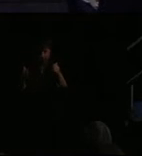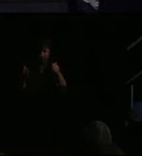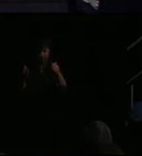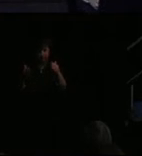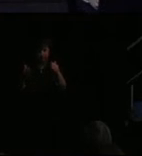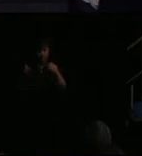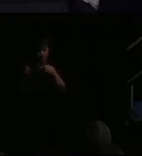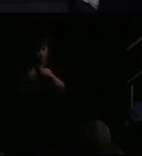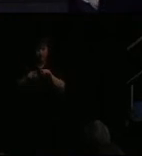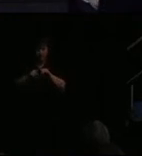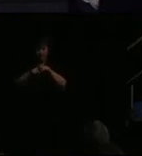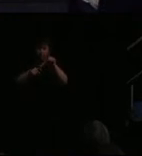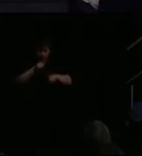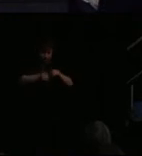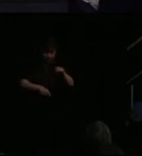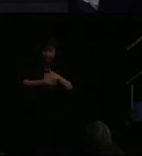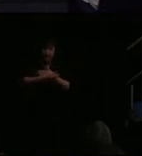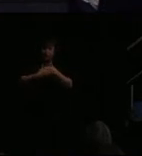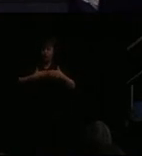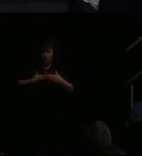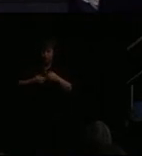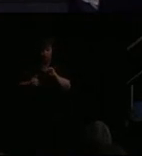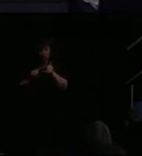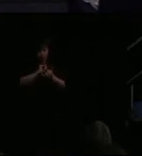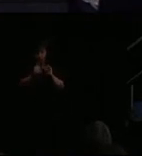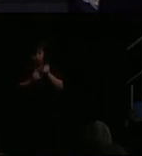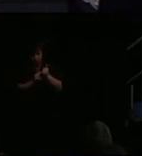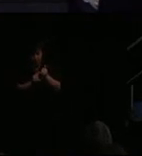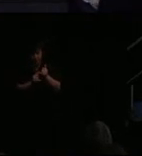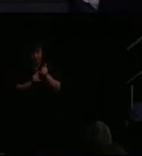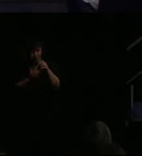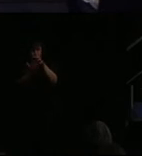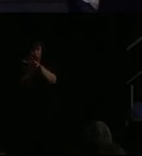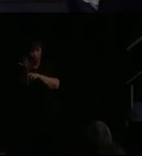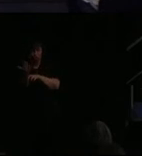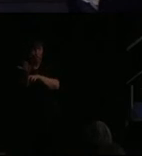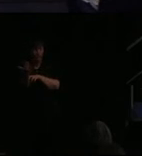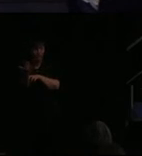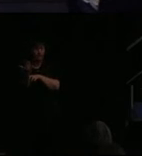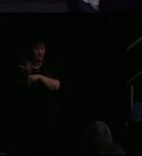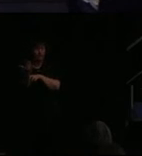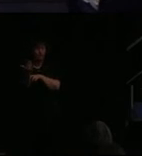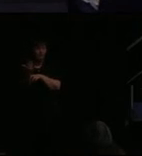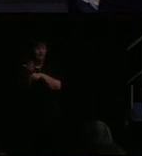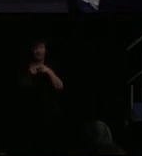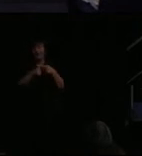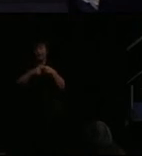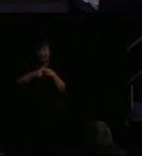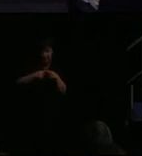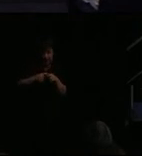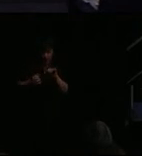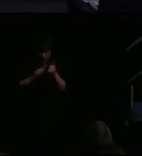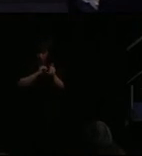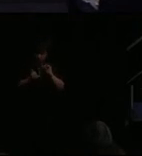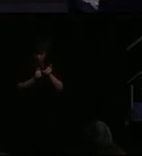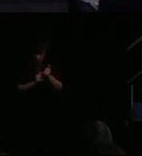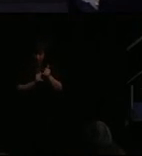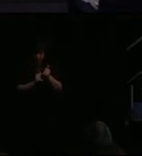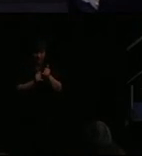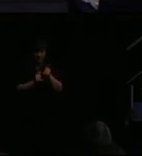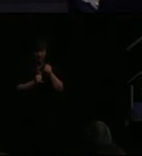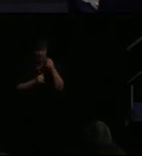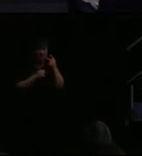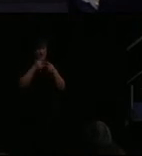bilingual. And sometimes, because we hadn't got our choruses up there in English, sometimes when I didn't know